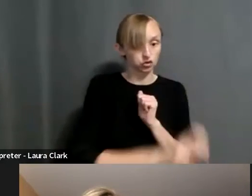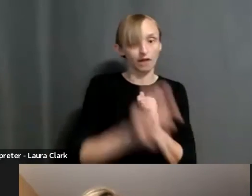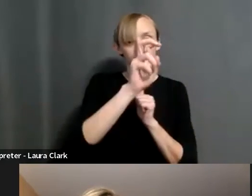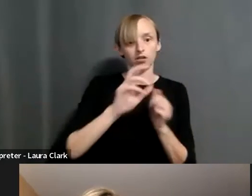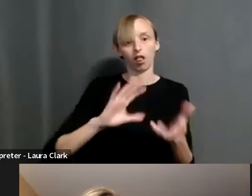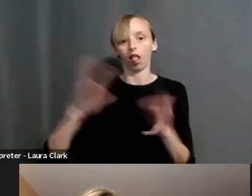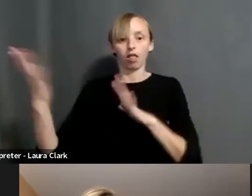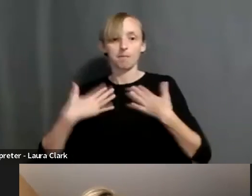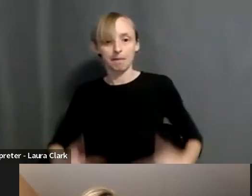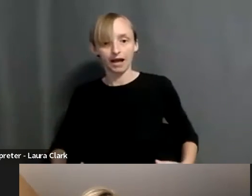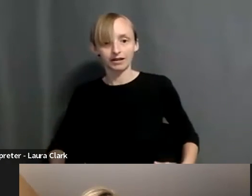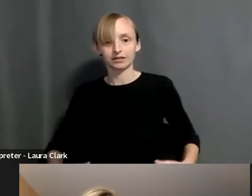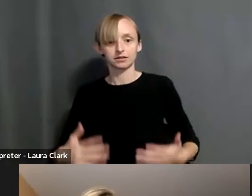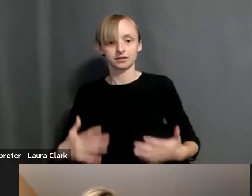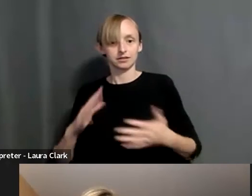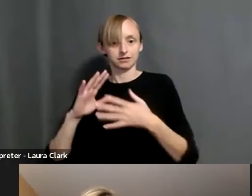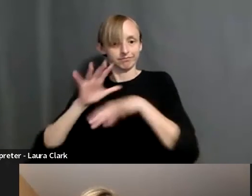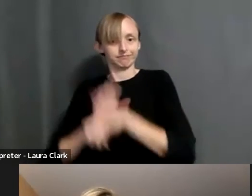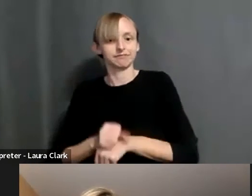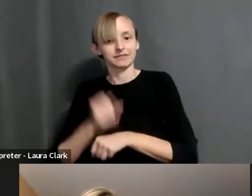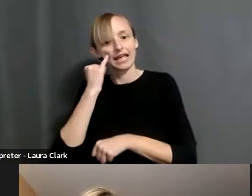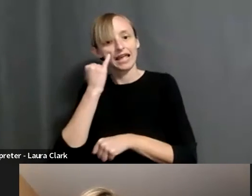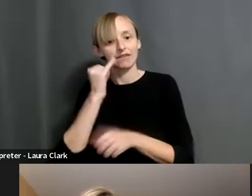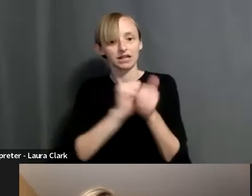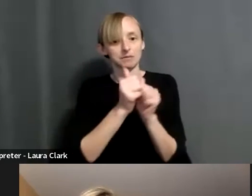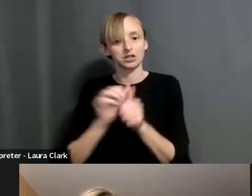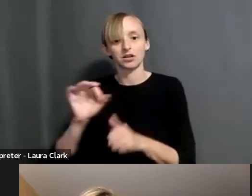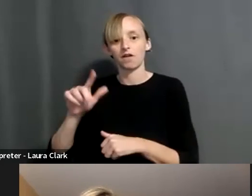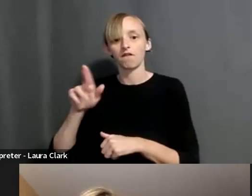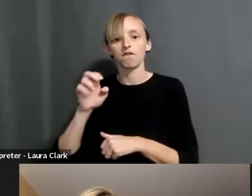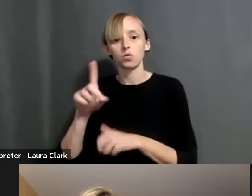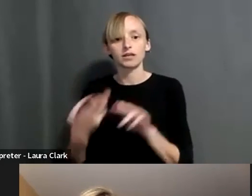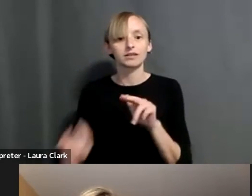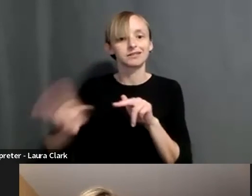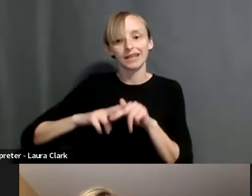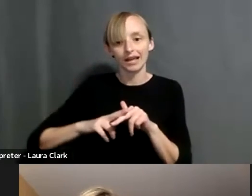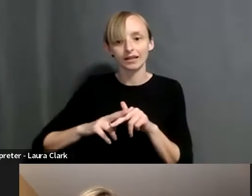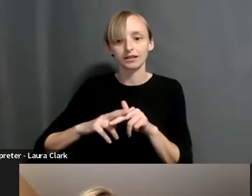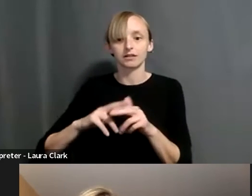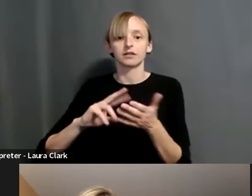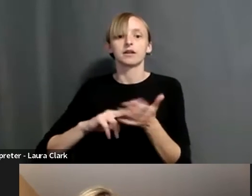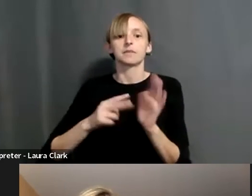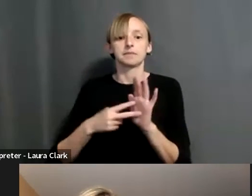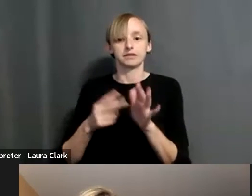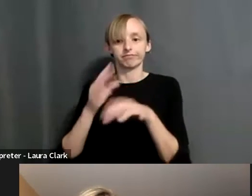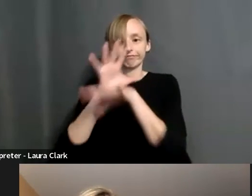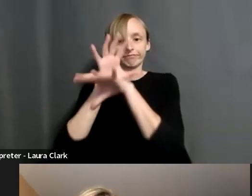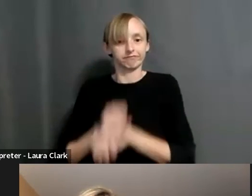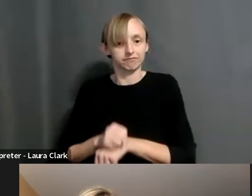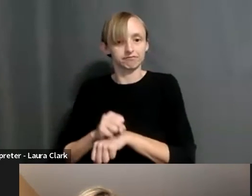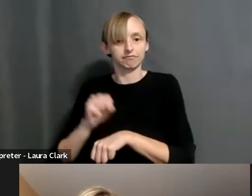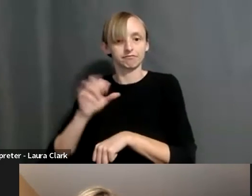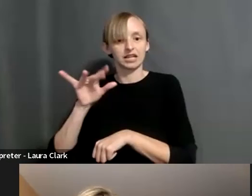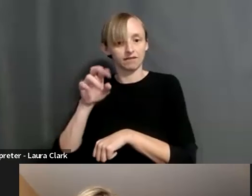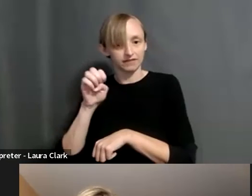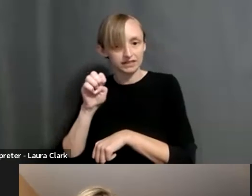where you're upping your fluid intake, that cathing regimen would also need to increase as well. And just being mindful of